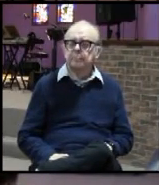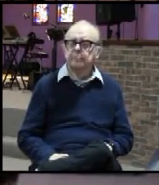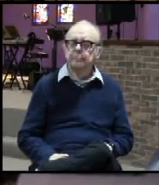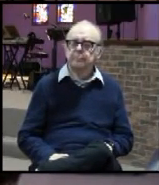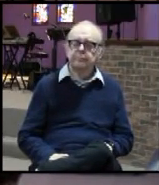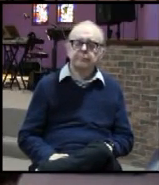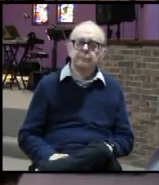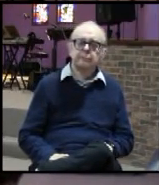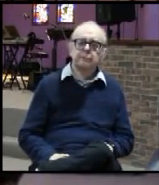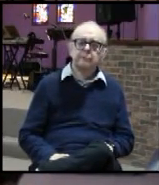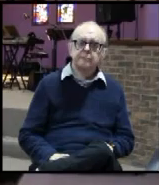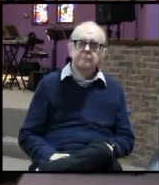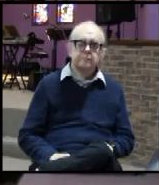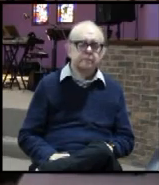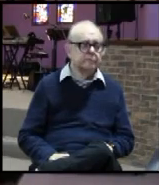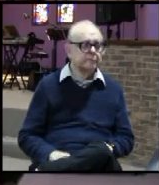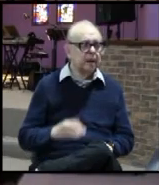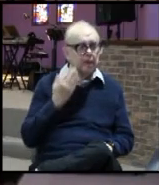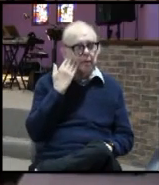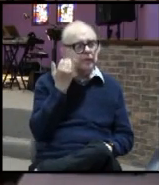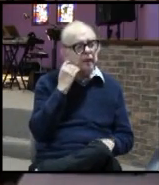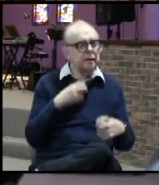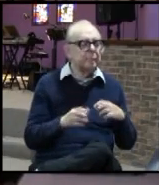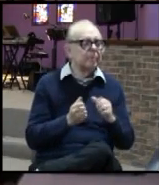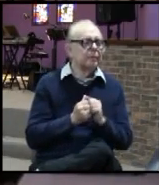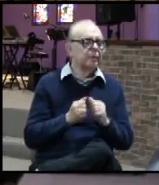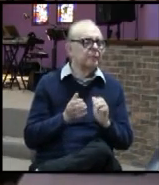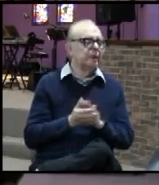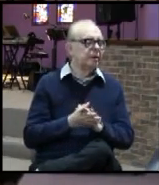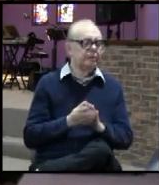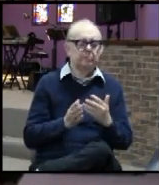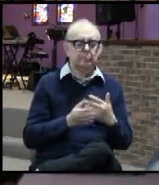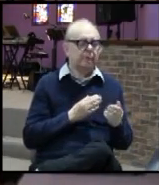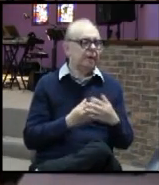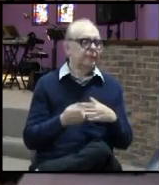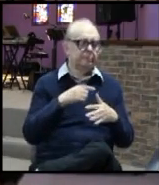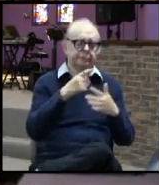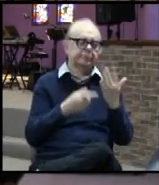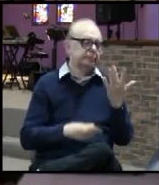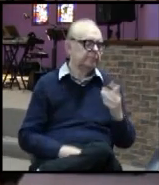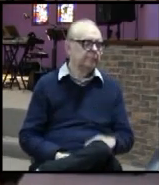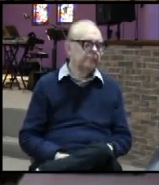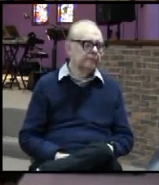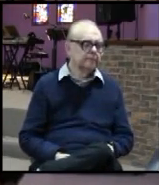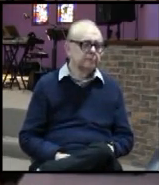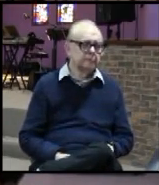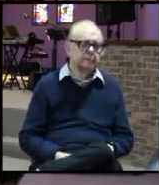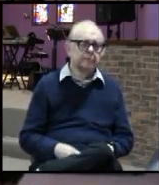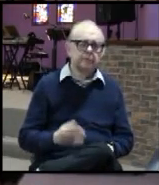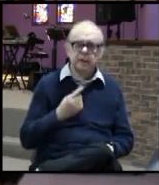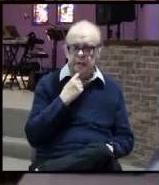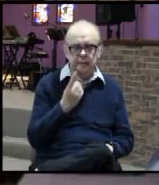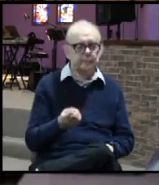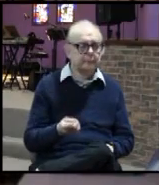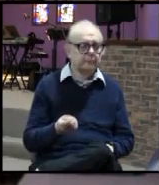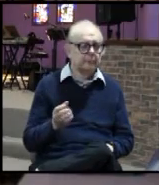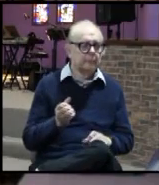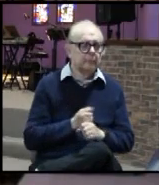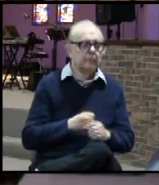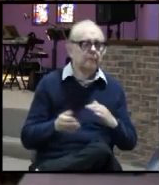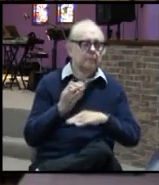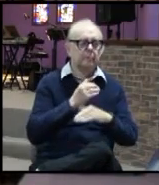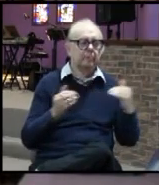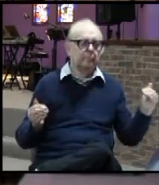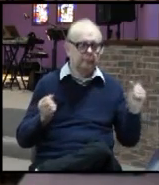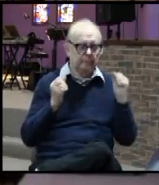in your marriage, a conflict in your life, a conflict in your job, whatever. But I want to tell you something. You've got a Heavenly Father that